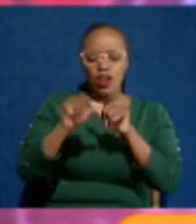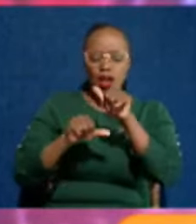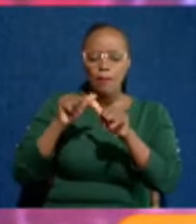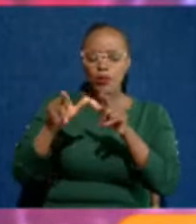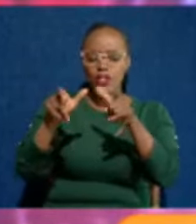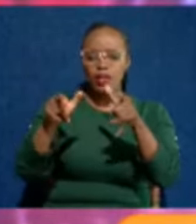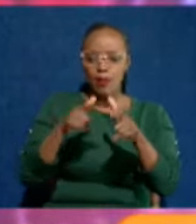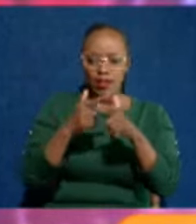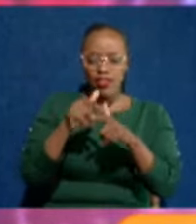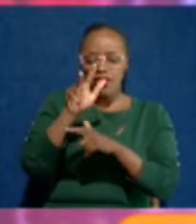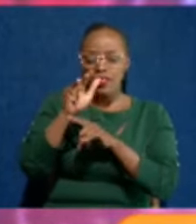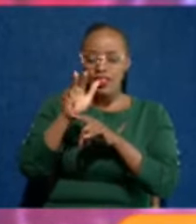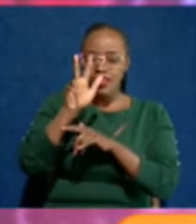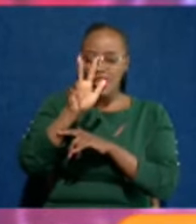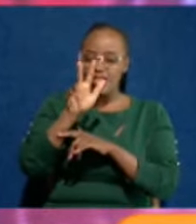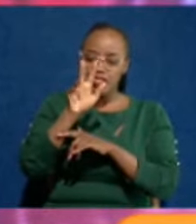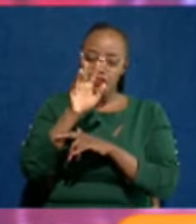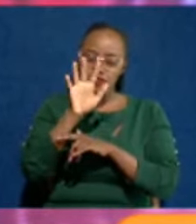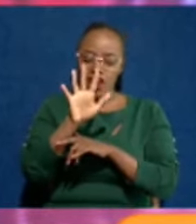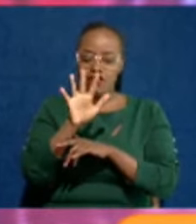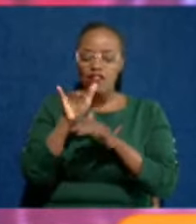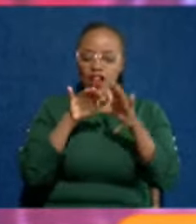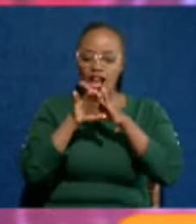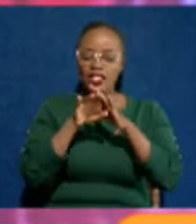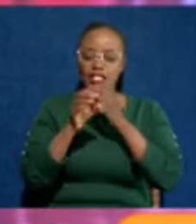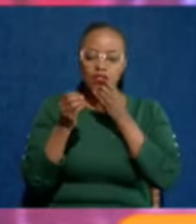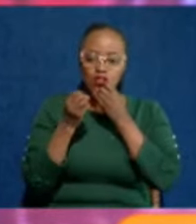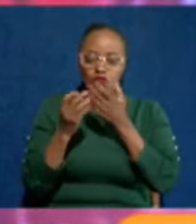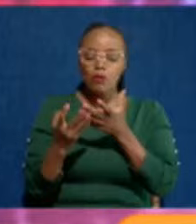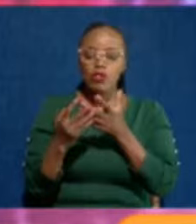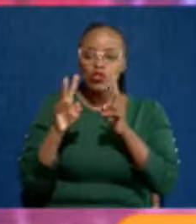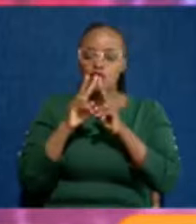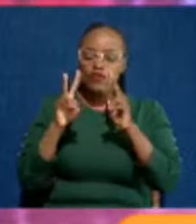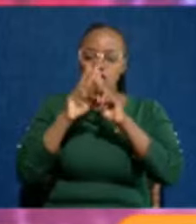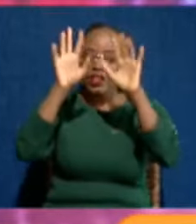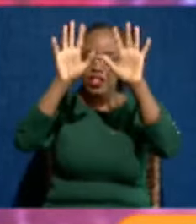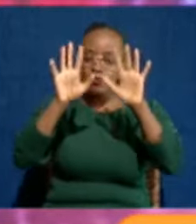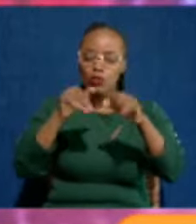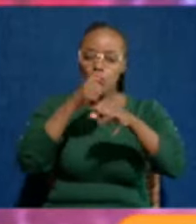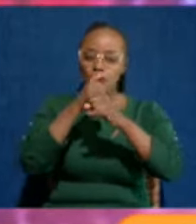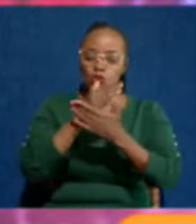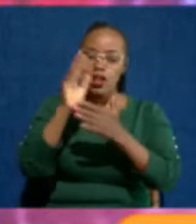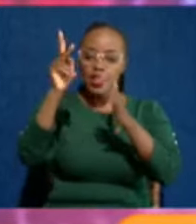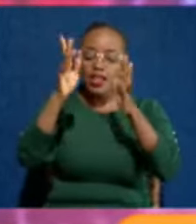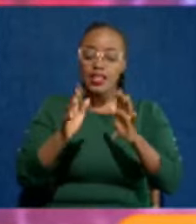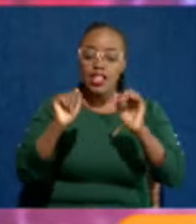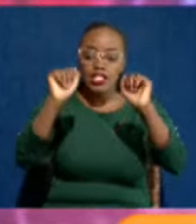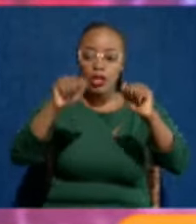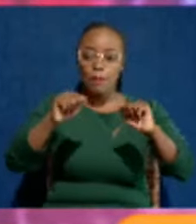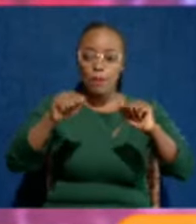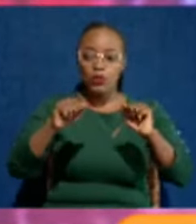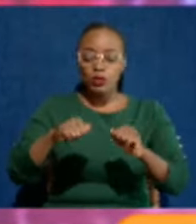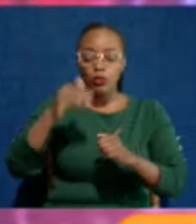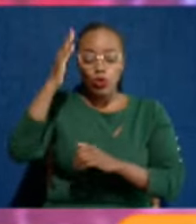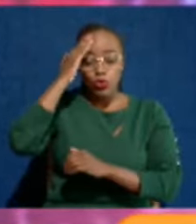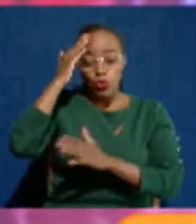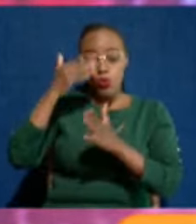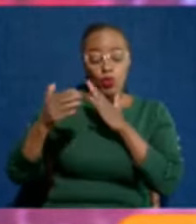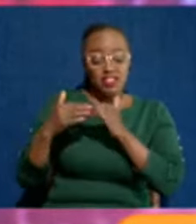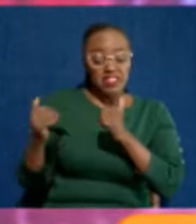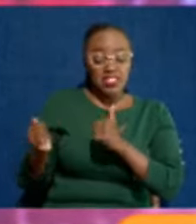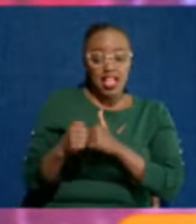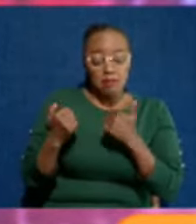35 is about the access to information, which are crucial in ensuring that at least Kenyans are able to get to know what's going